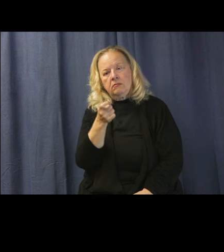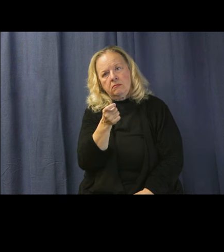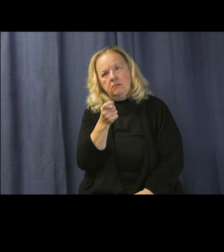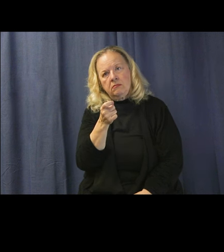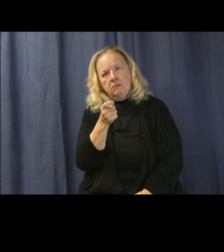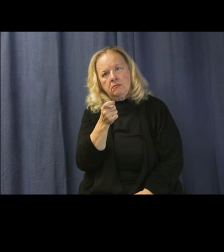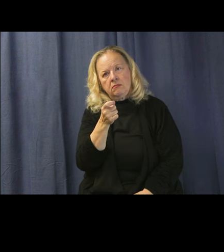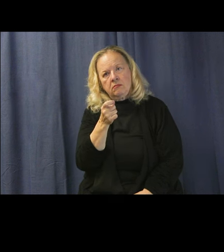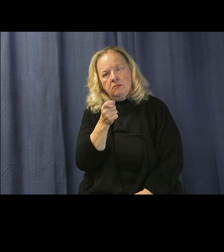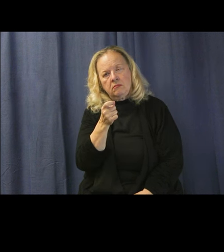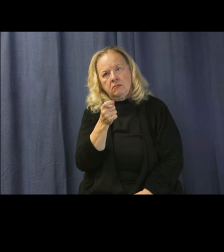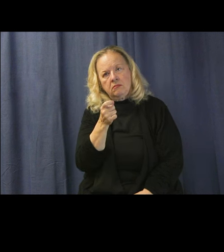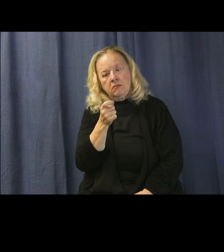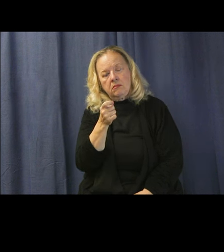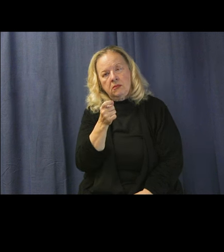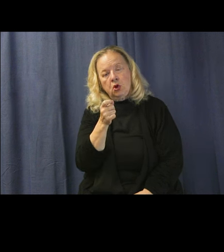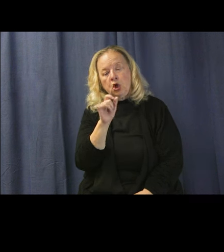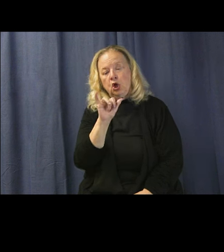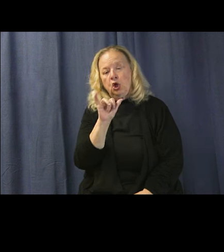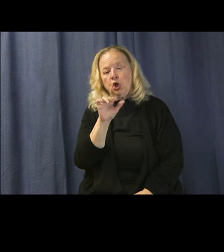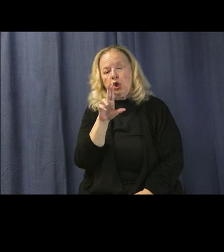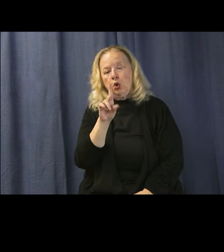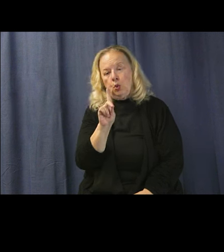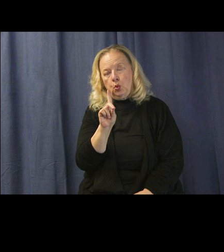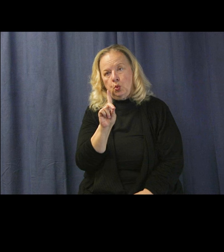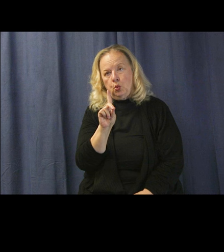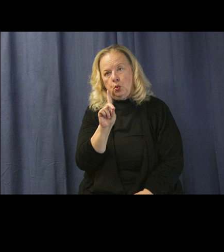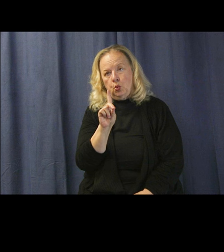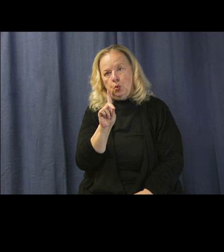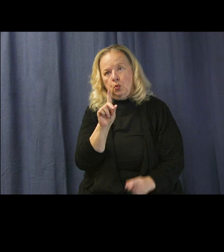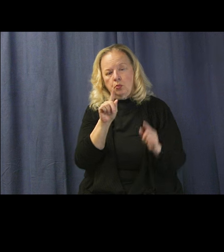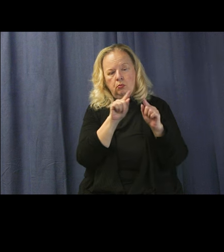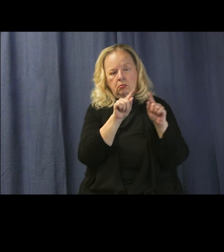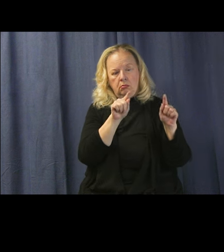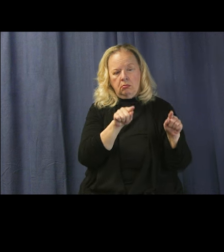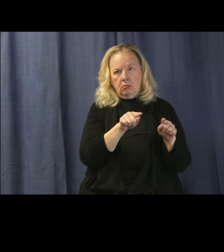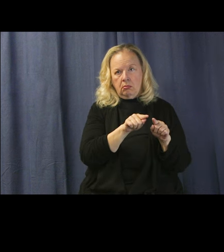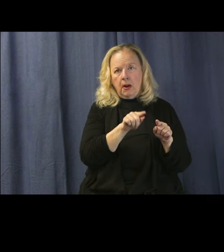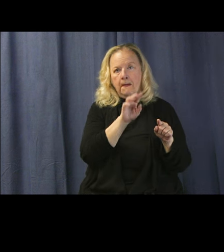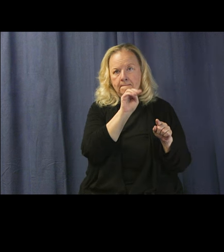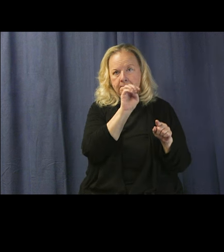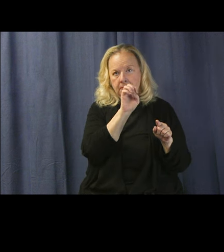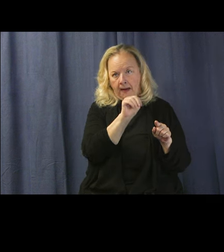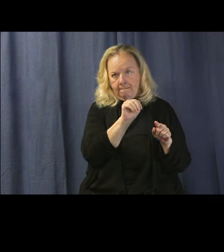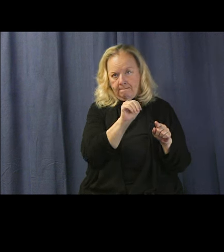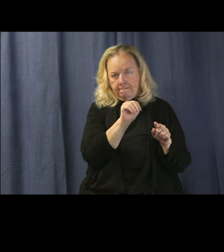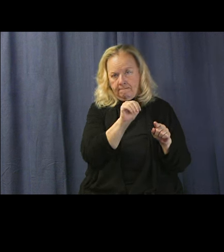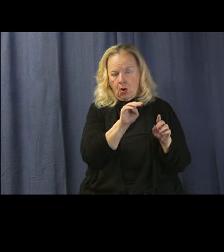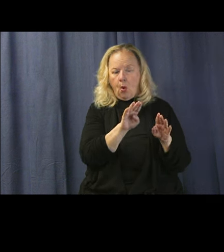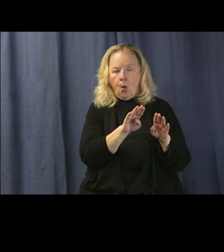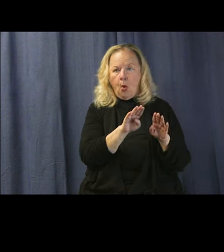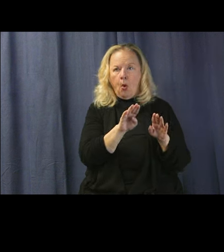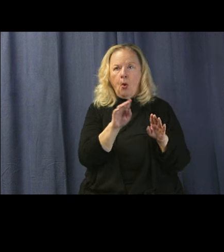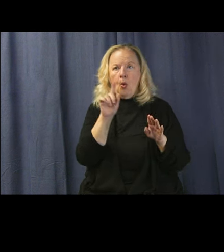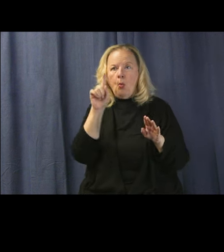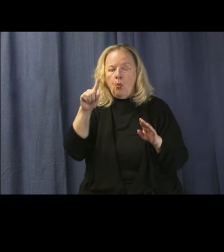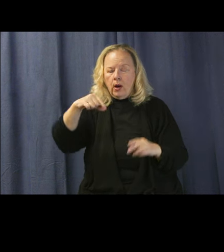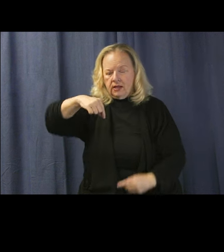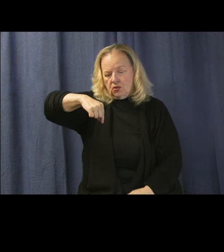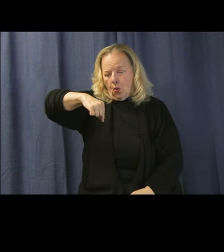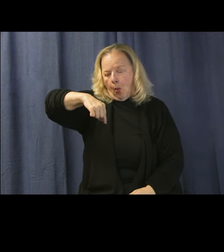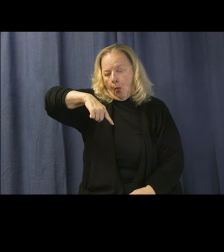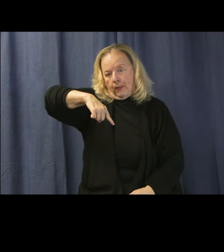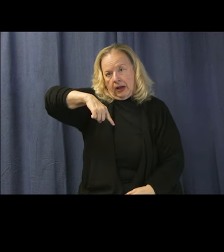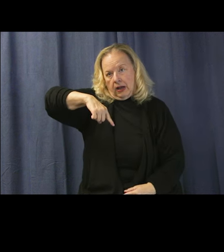what letter? The letter Yud, and then we have another Mem. Now, you'll notice this one is open and this one